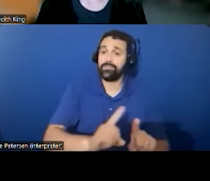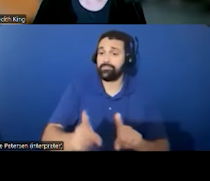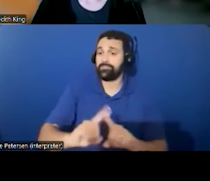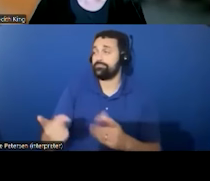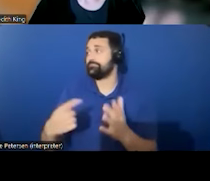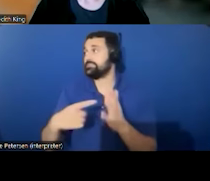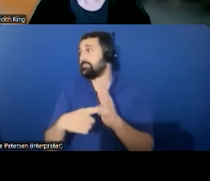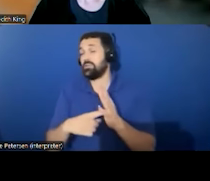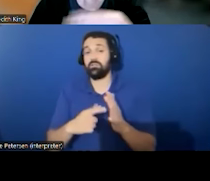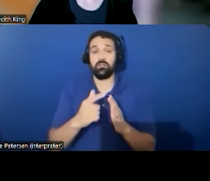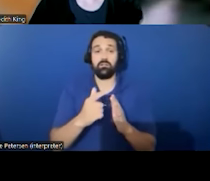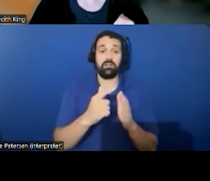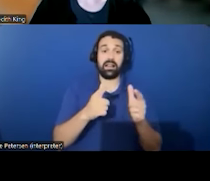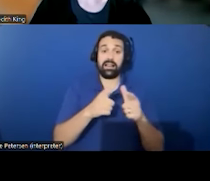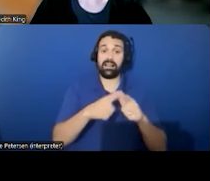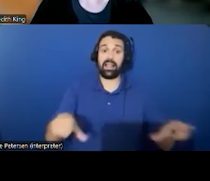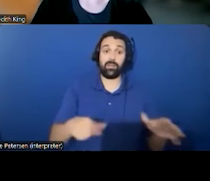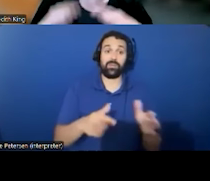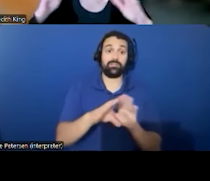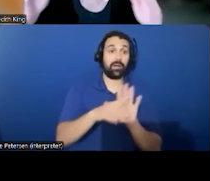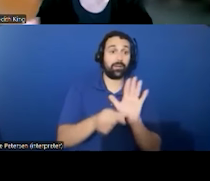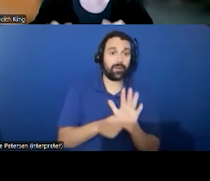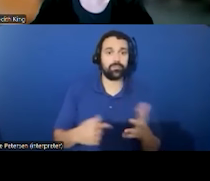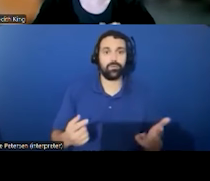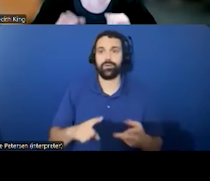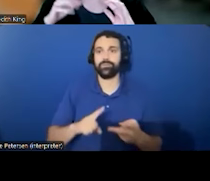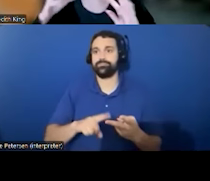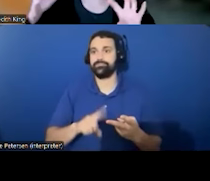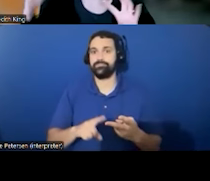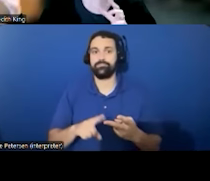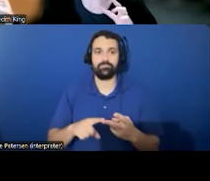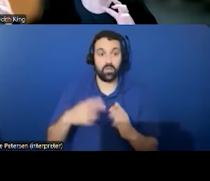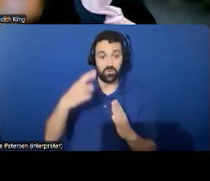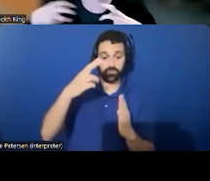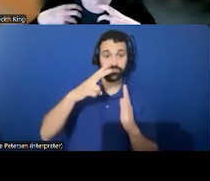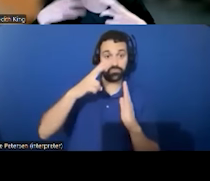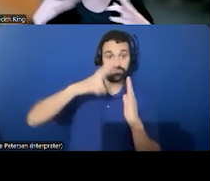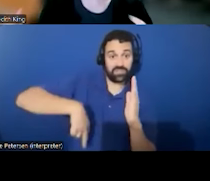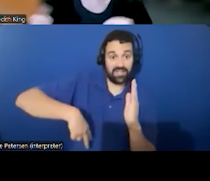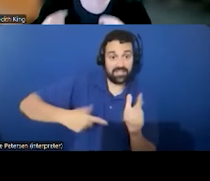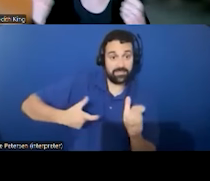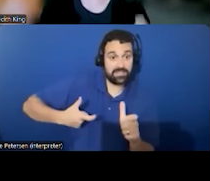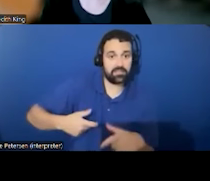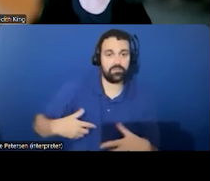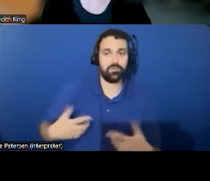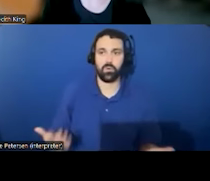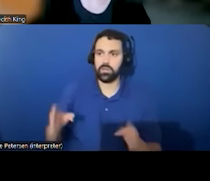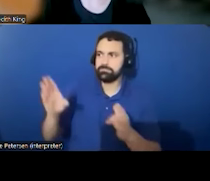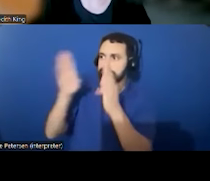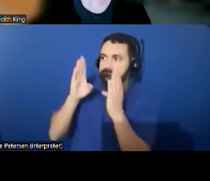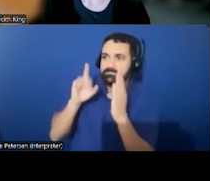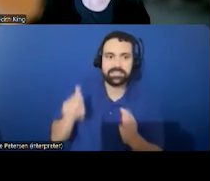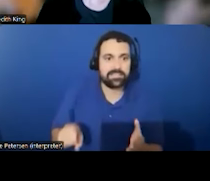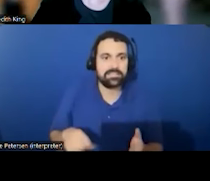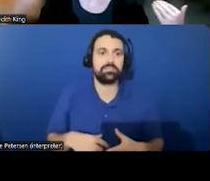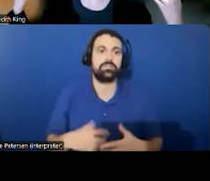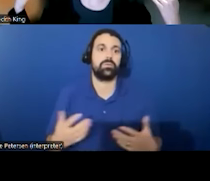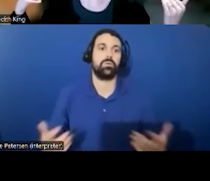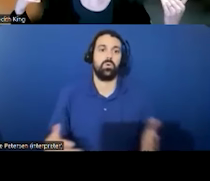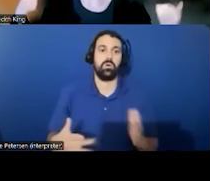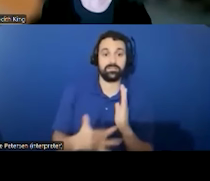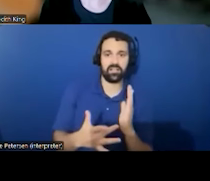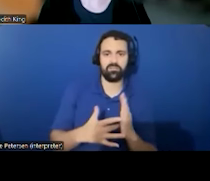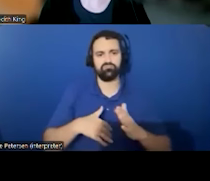language background, in reading speed, in attention needs, in their how comfortable they are with technology, in their